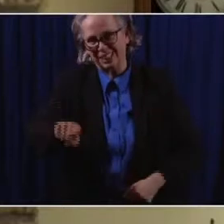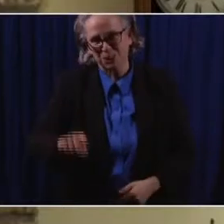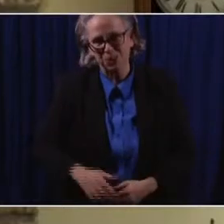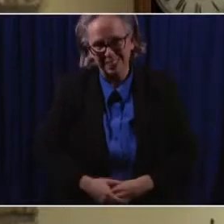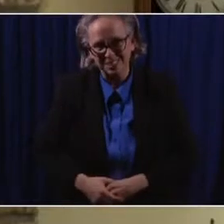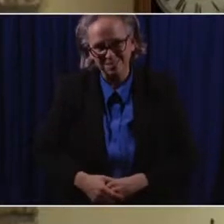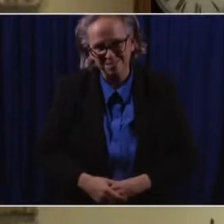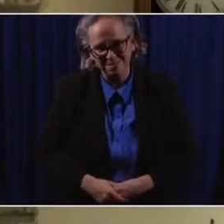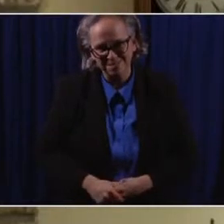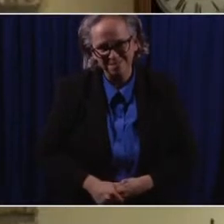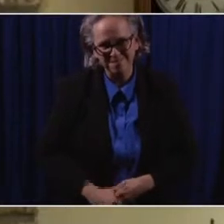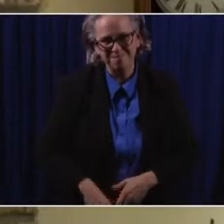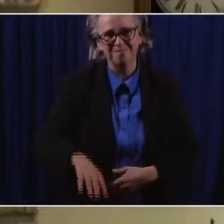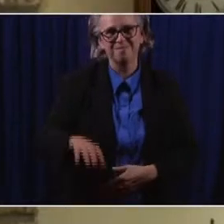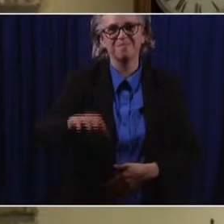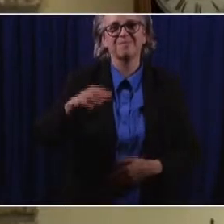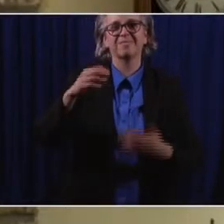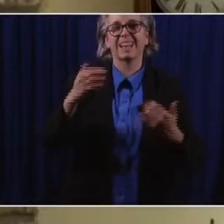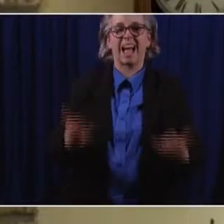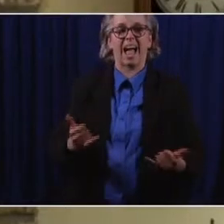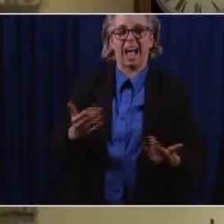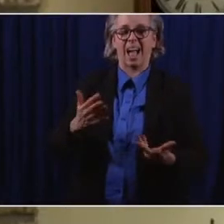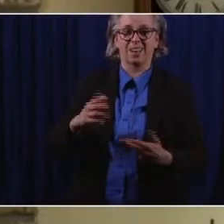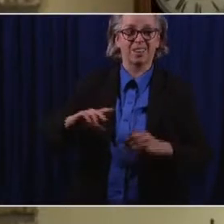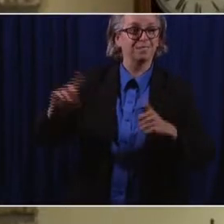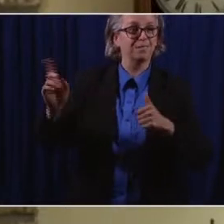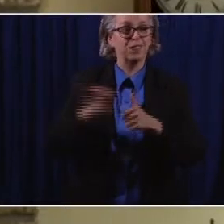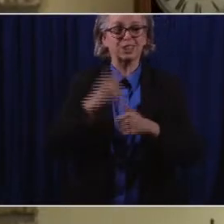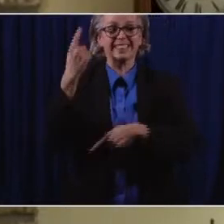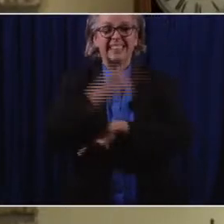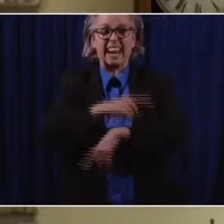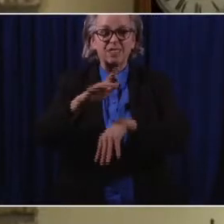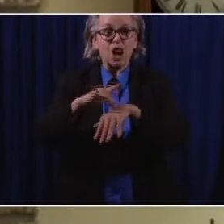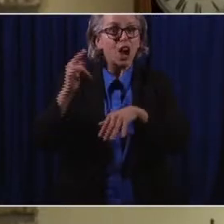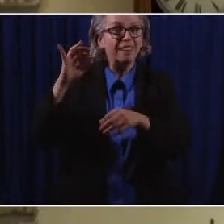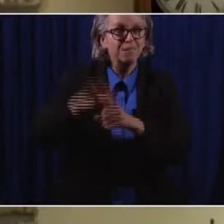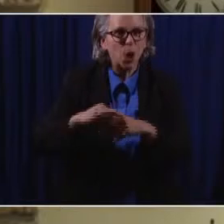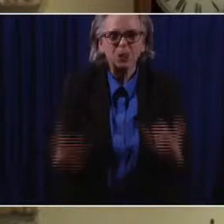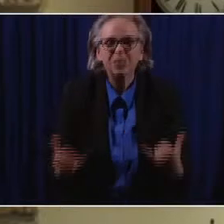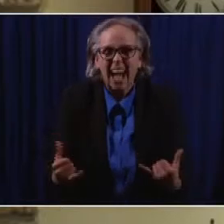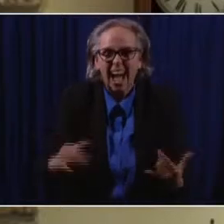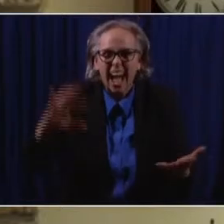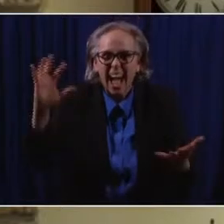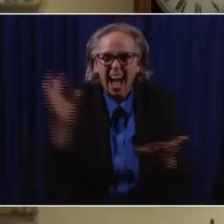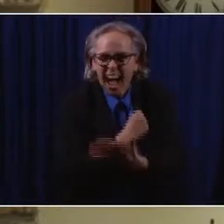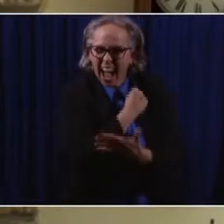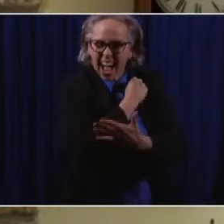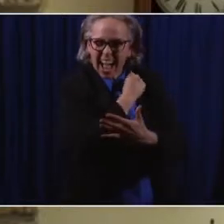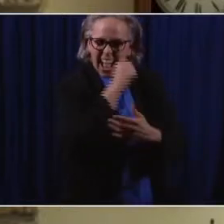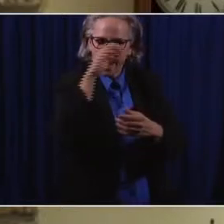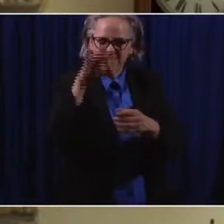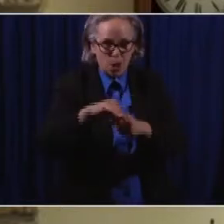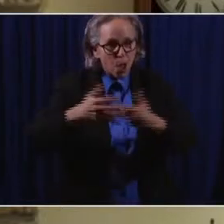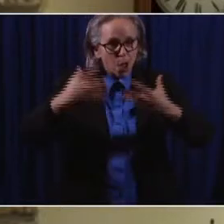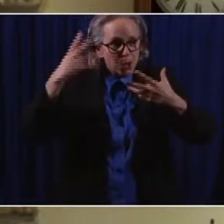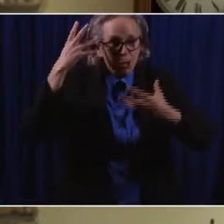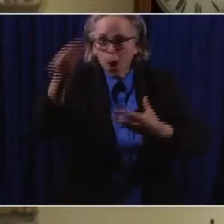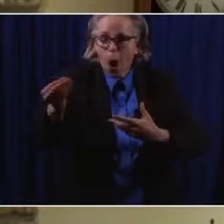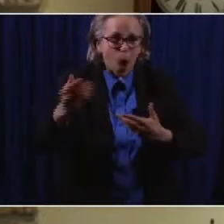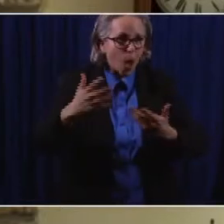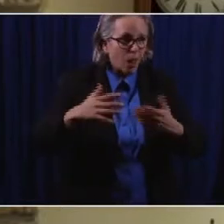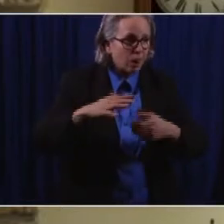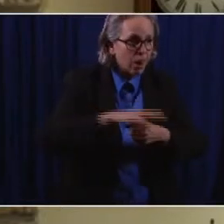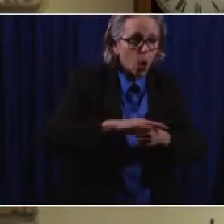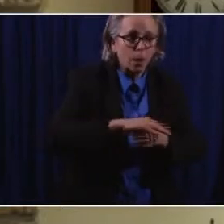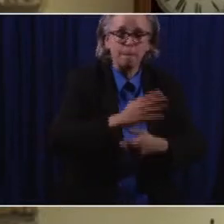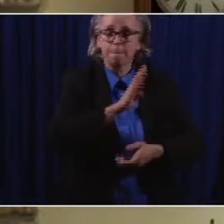Today's the first day of early voting in Ohio. Ohioans can go to their county board of elections to vote in person if they do not want to or are not able to